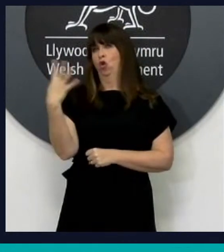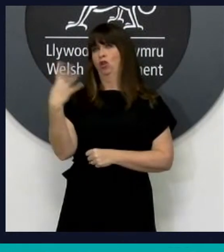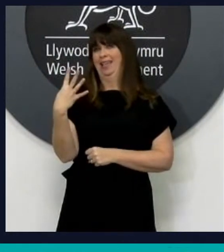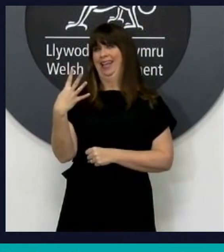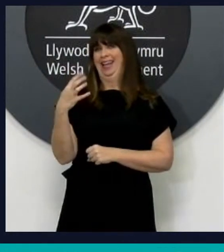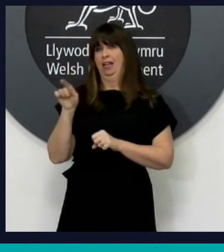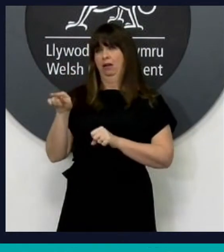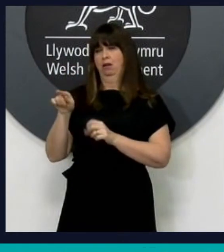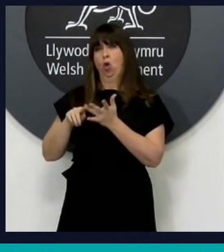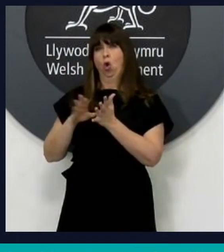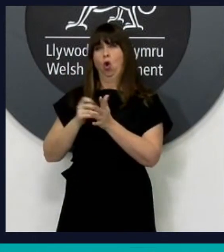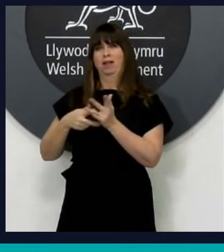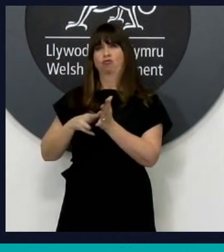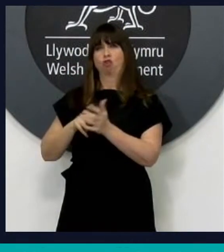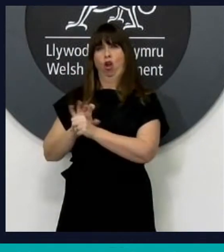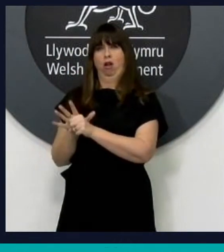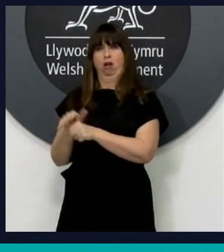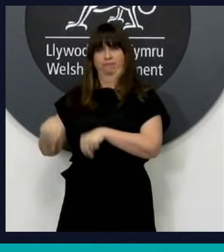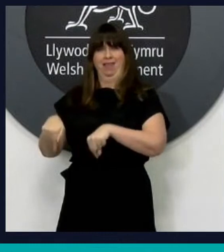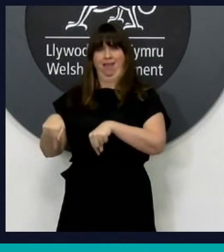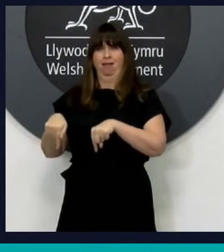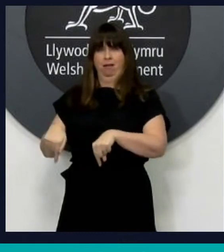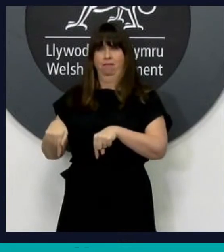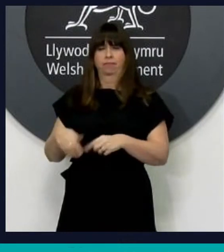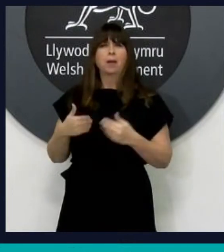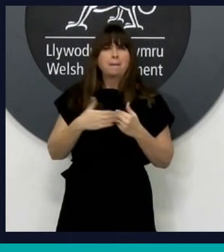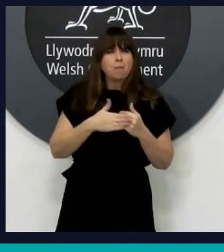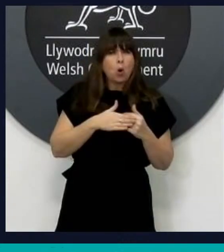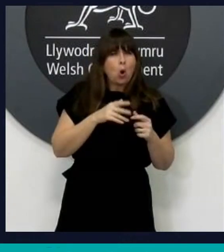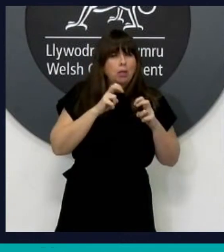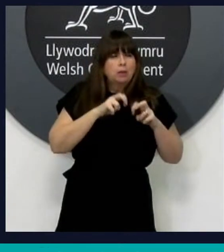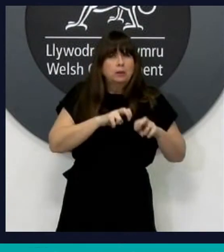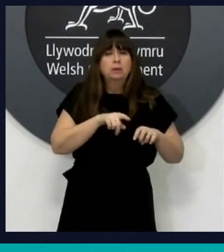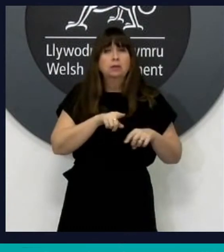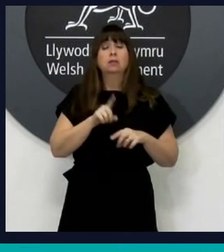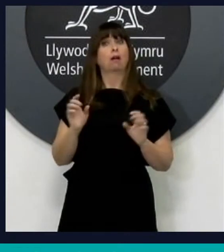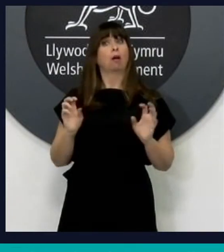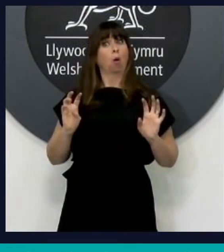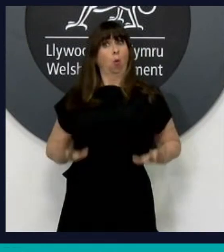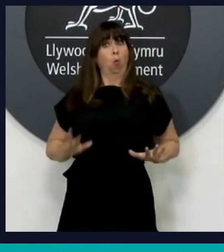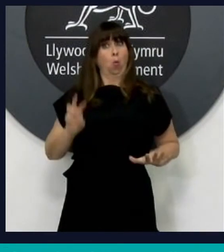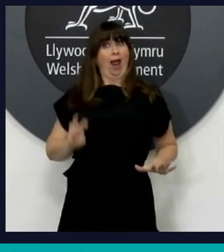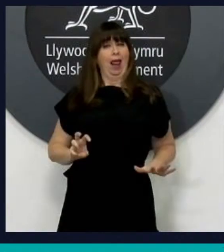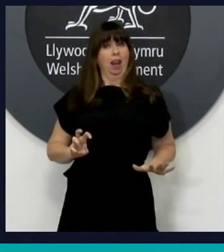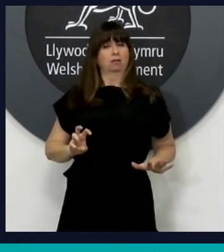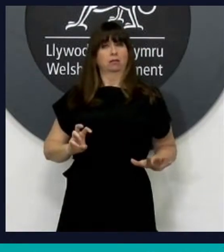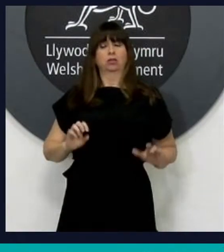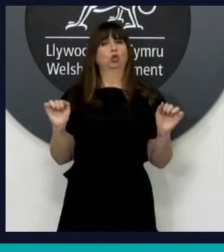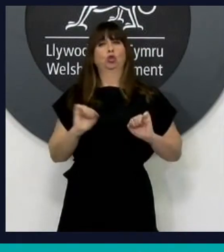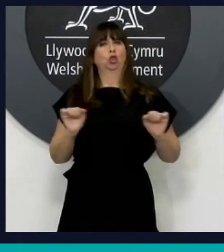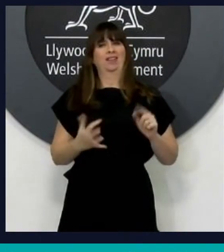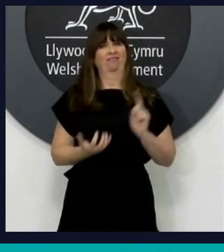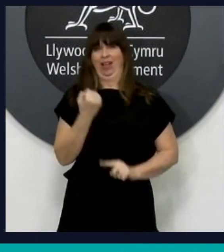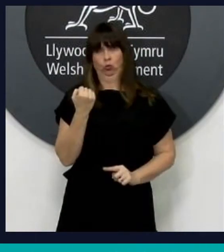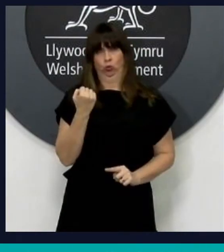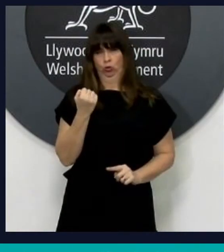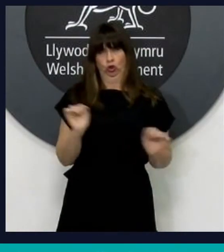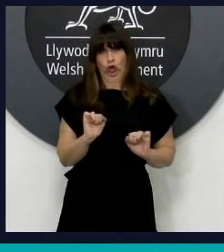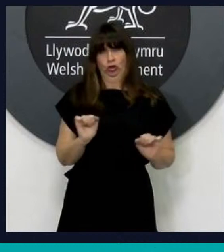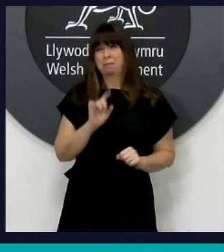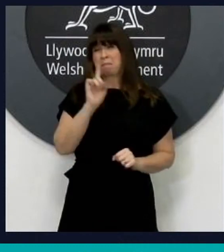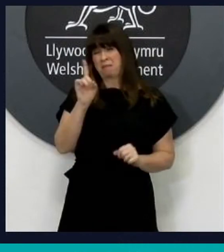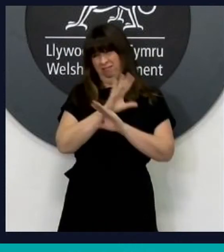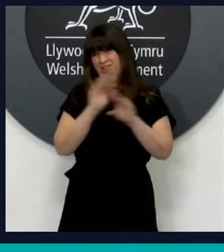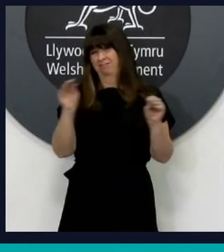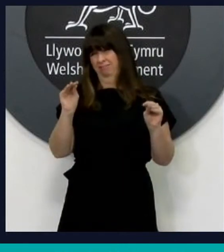are under investigation. There are currently no reported cases in Wales, but we